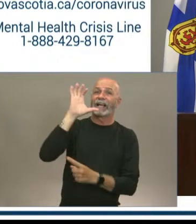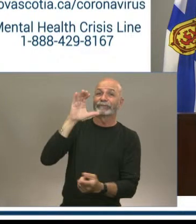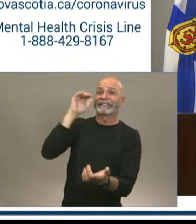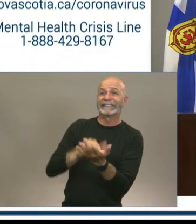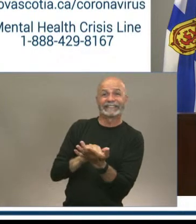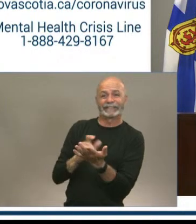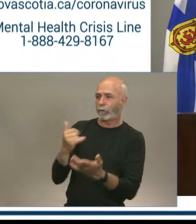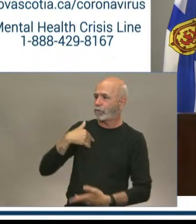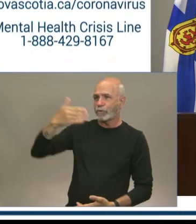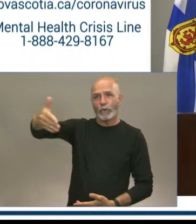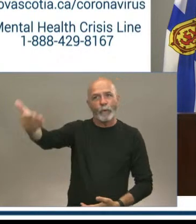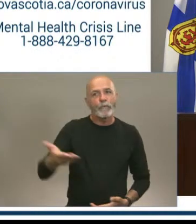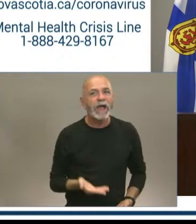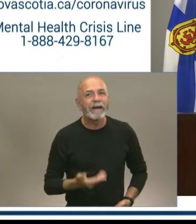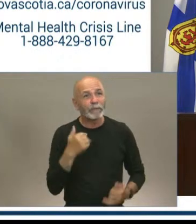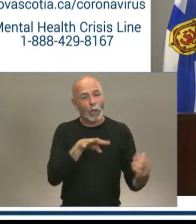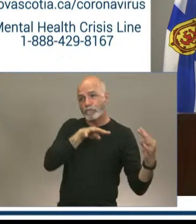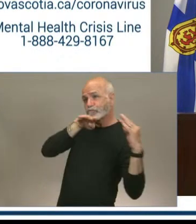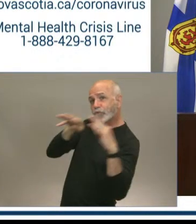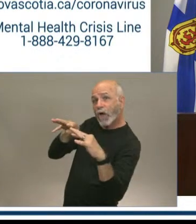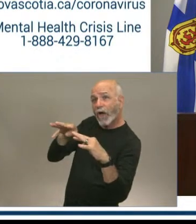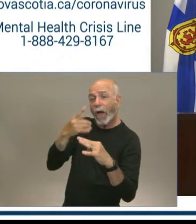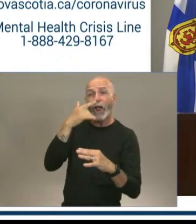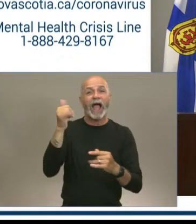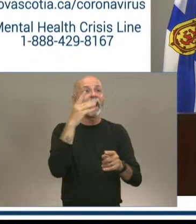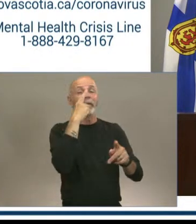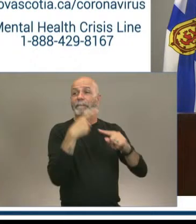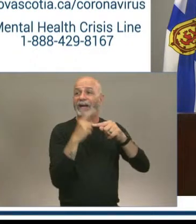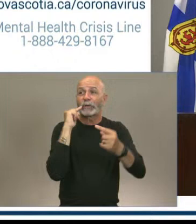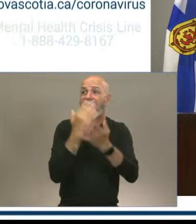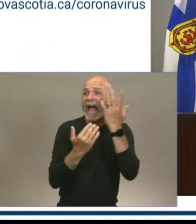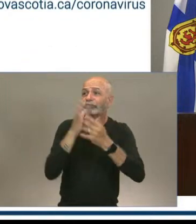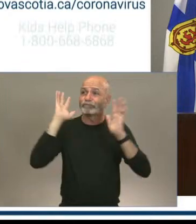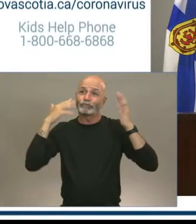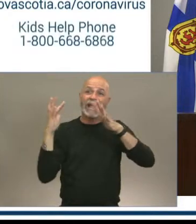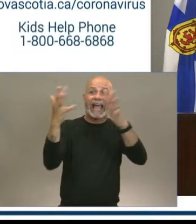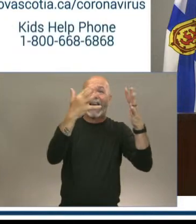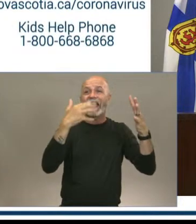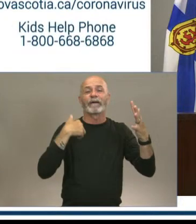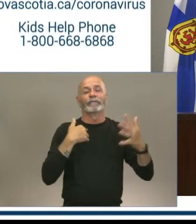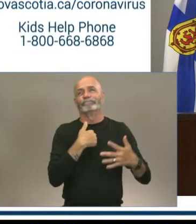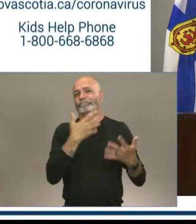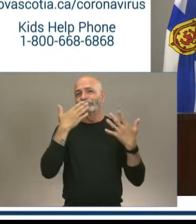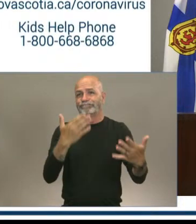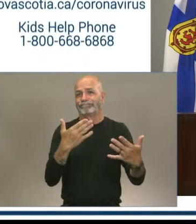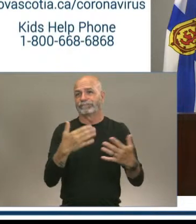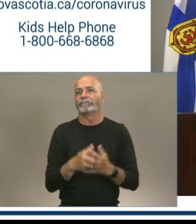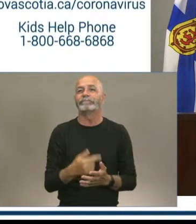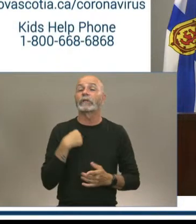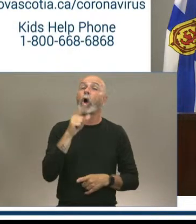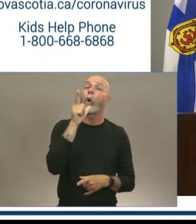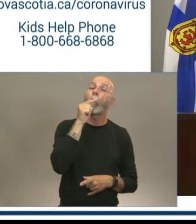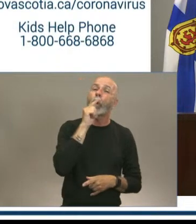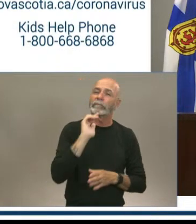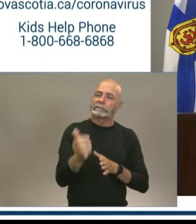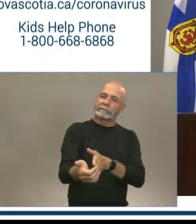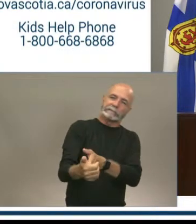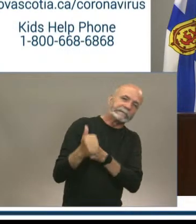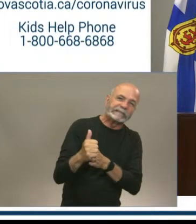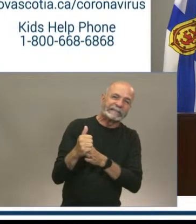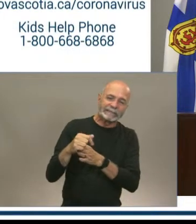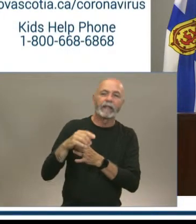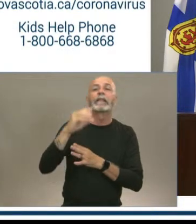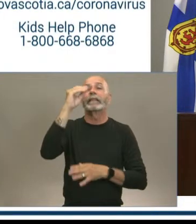and congratulations to all of you. Ramiro Lang, who is the clinic lead from IWK, is here today, as